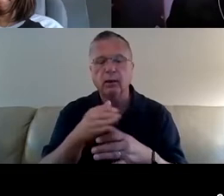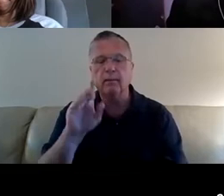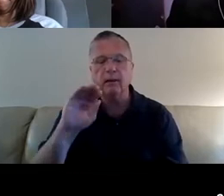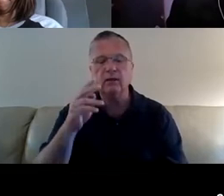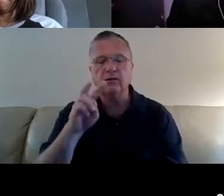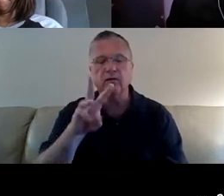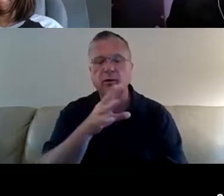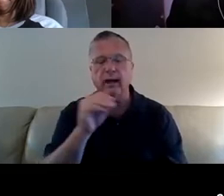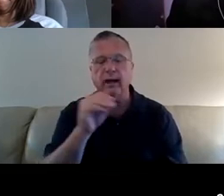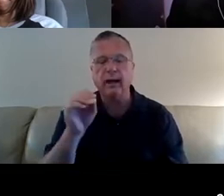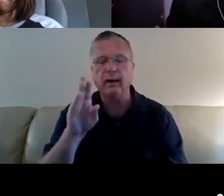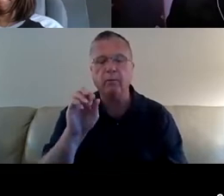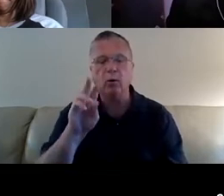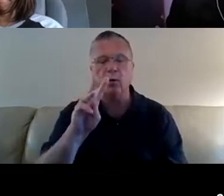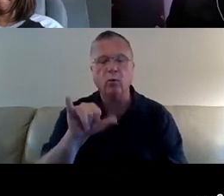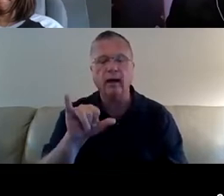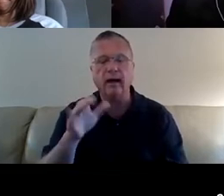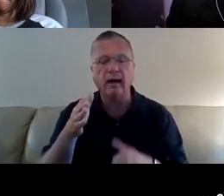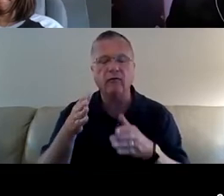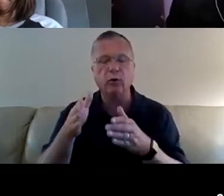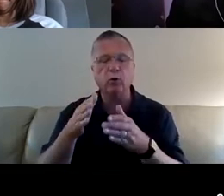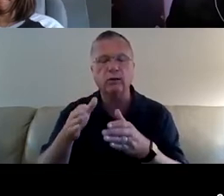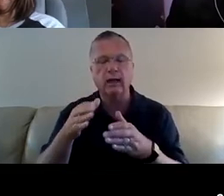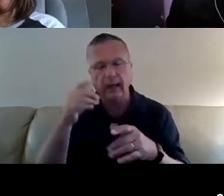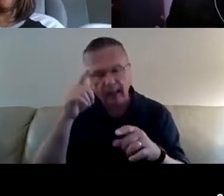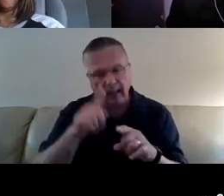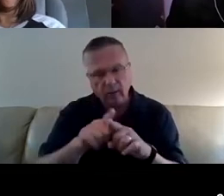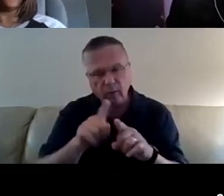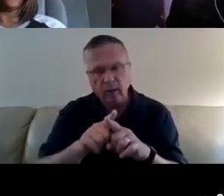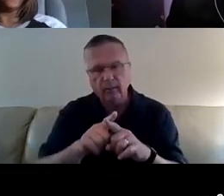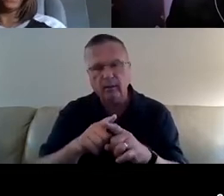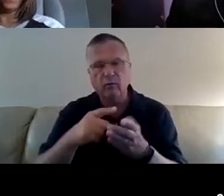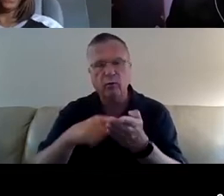further providing for an agreement and expenditures not to